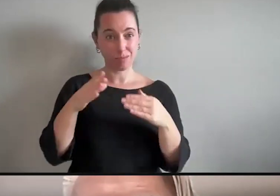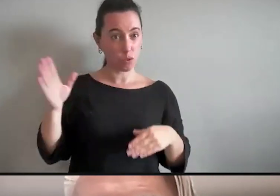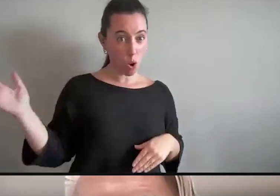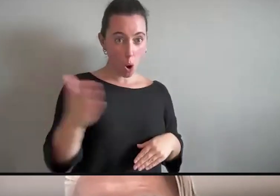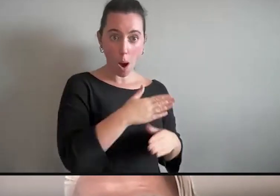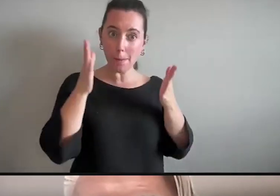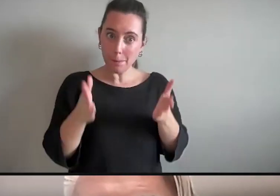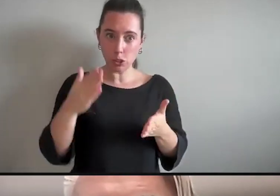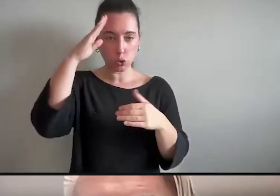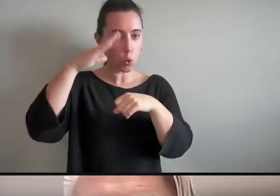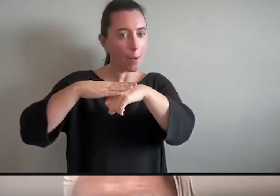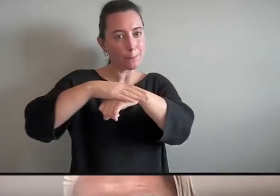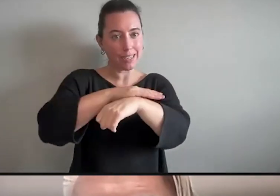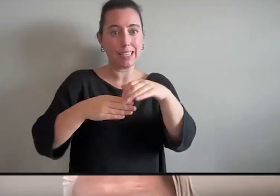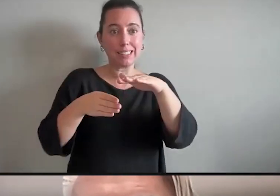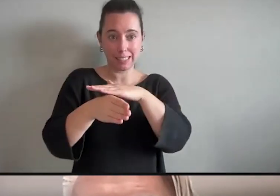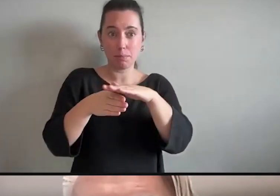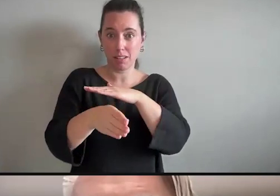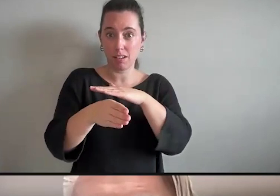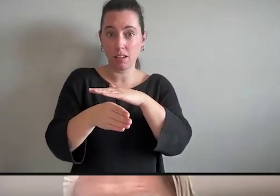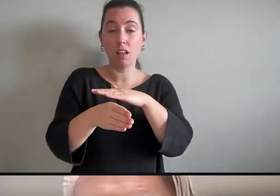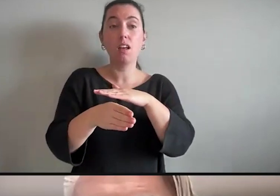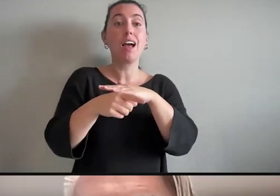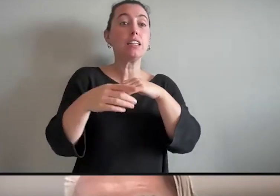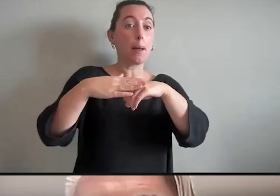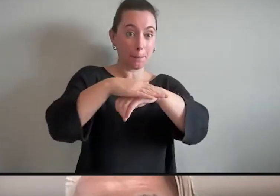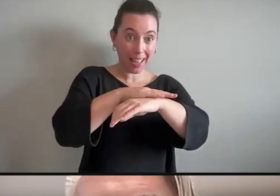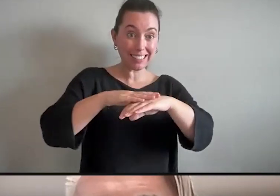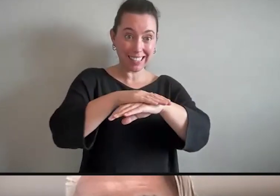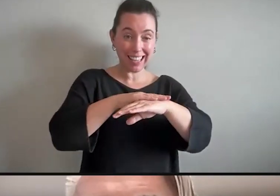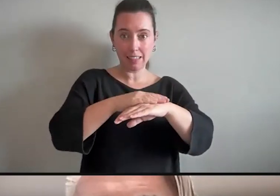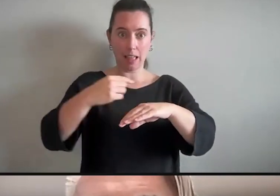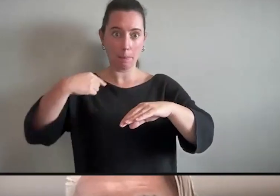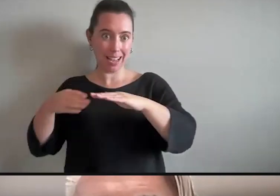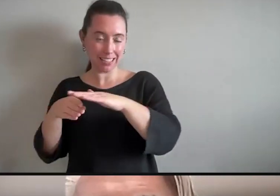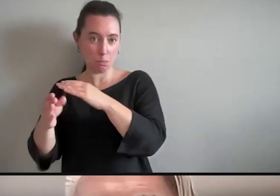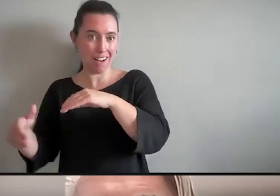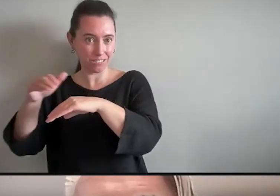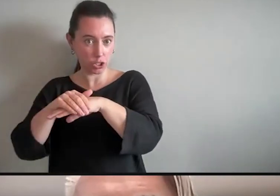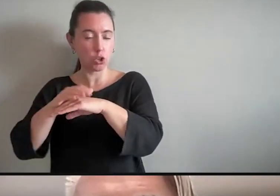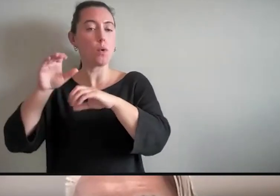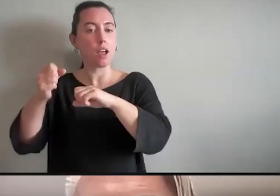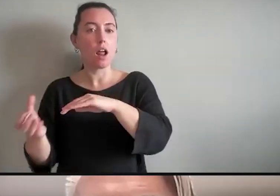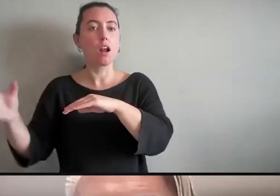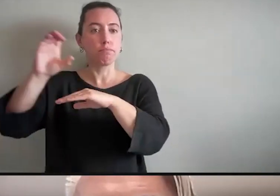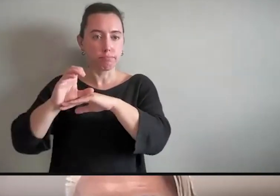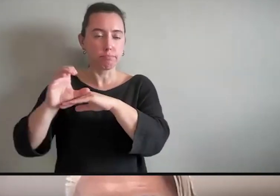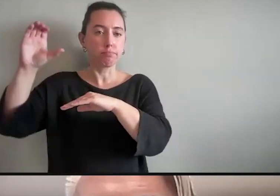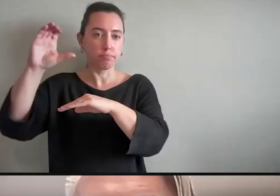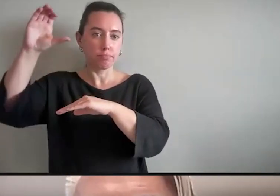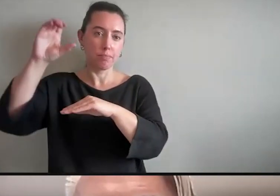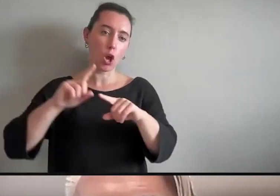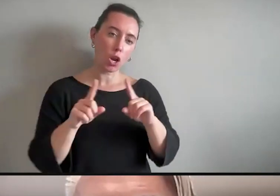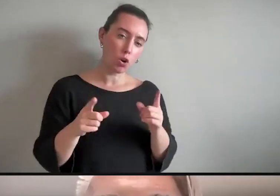accessibility. And then generally, I hope that then leads to more of us as accessibility professionals doing the work that really matters, and not the mundane stuff that,